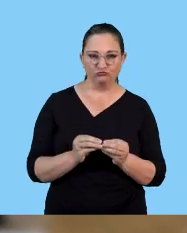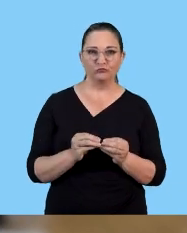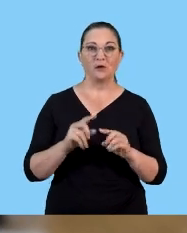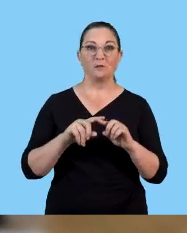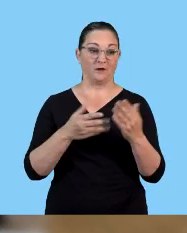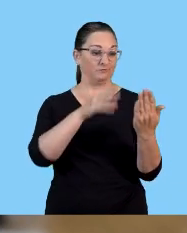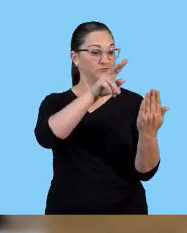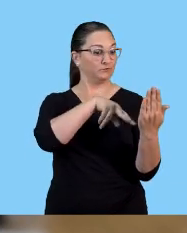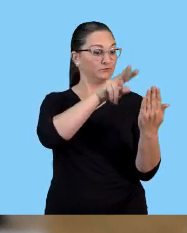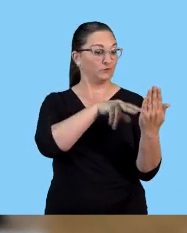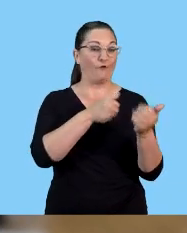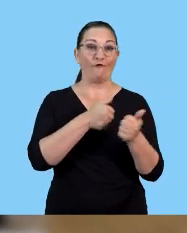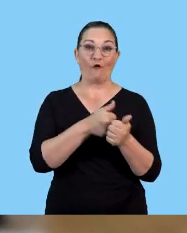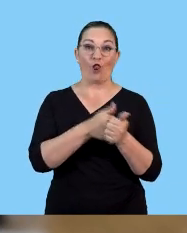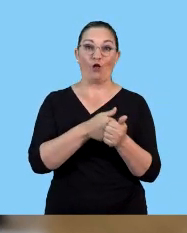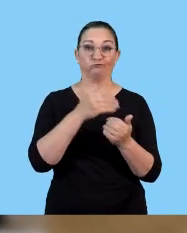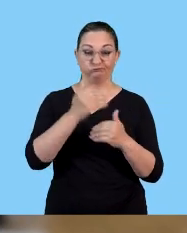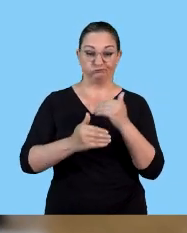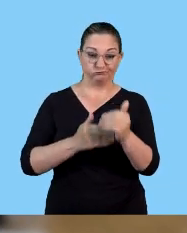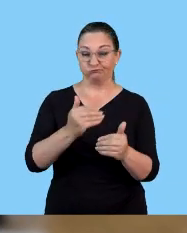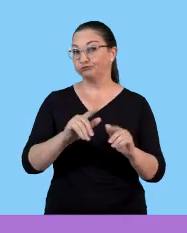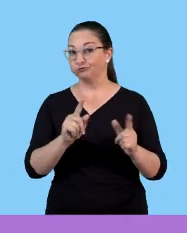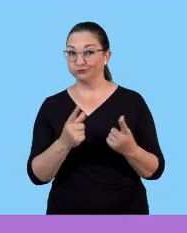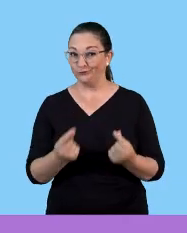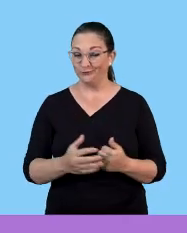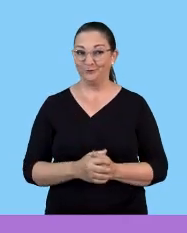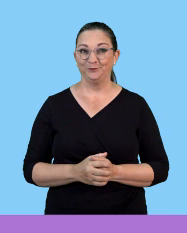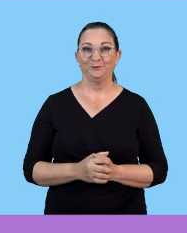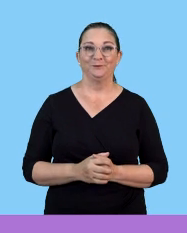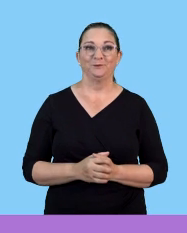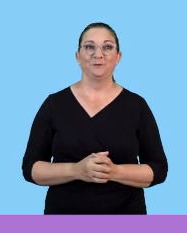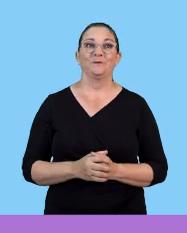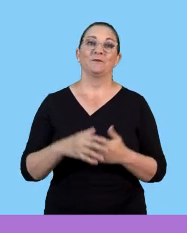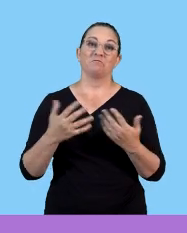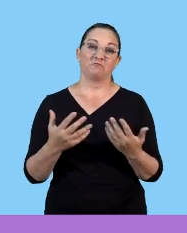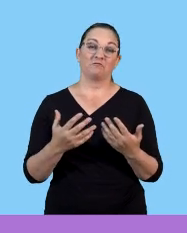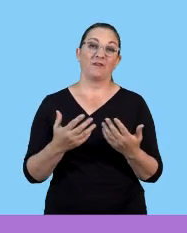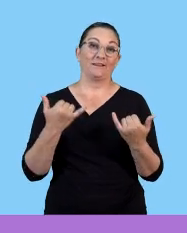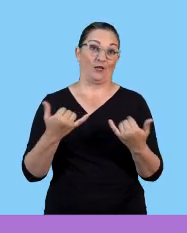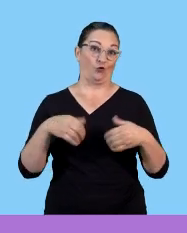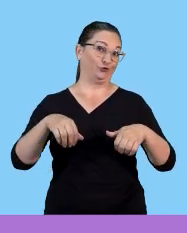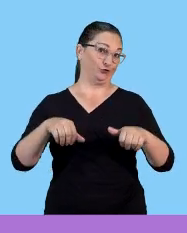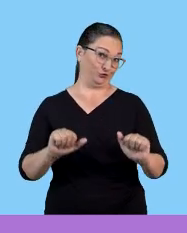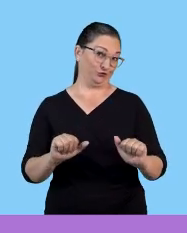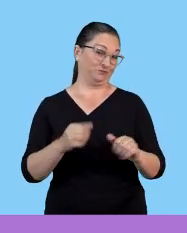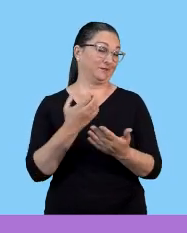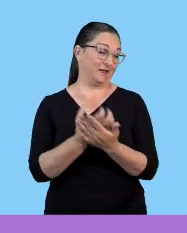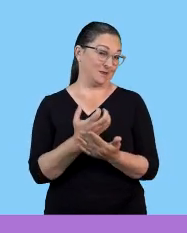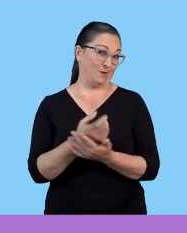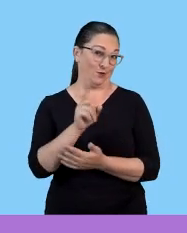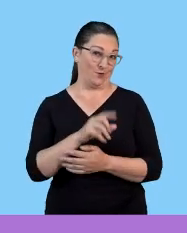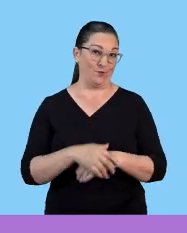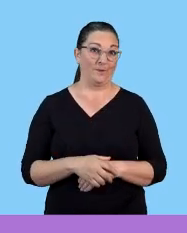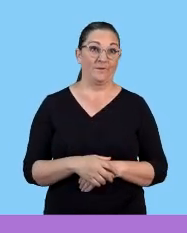sometimes these things come with instructions that we need to follow to figure out what we need to do. So if I look at this